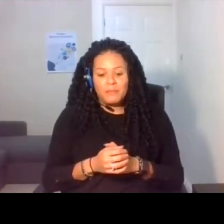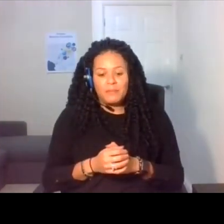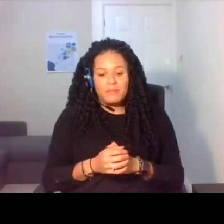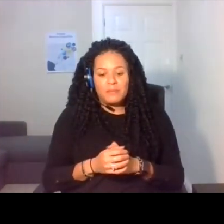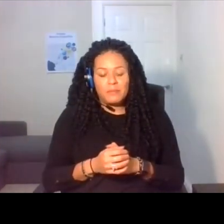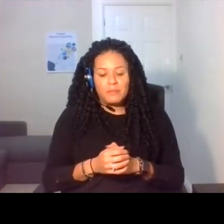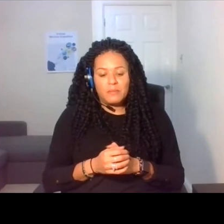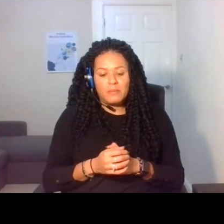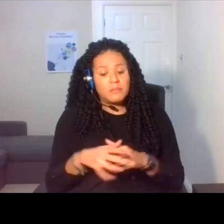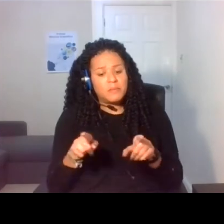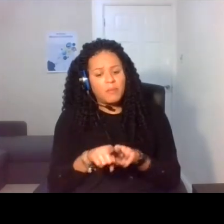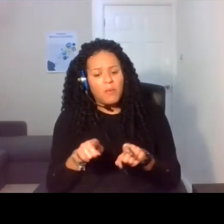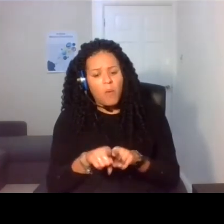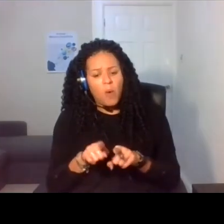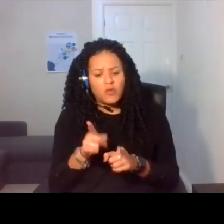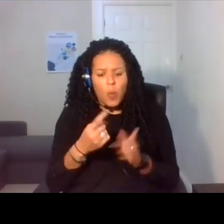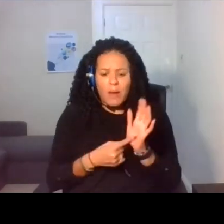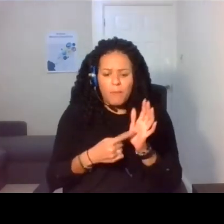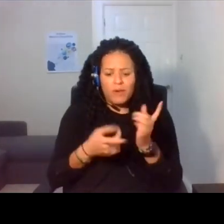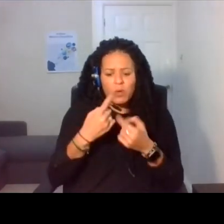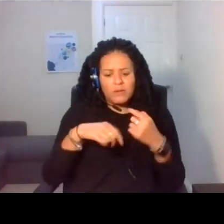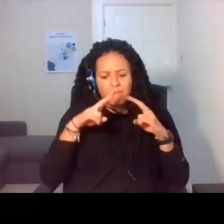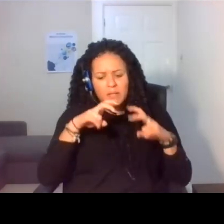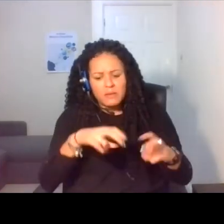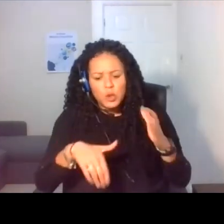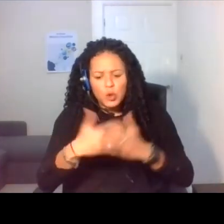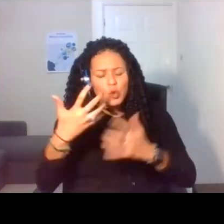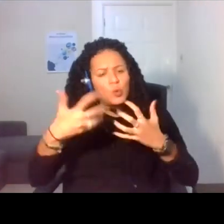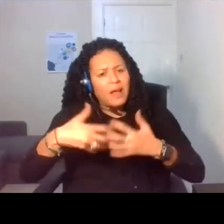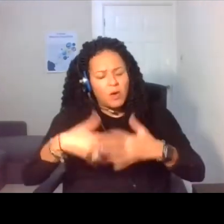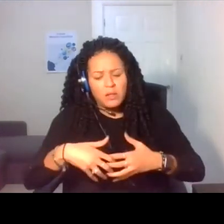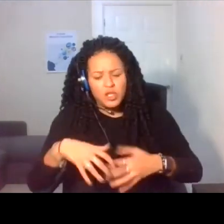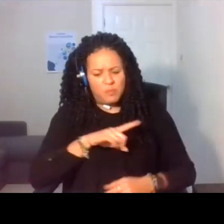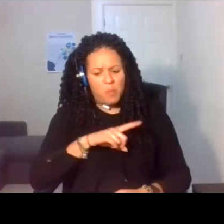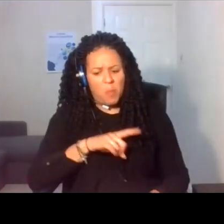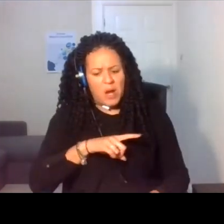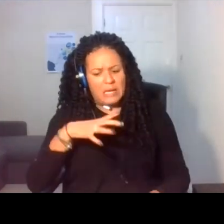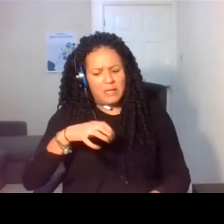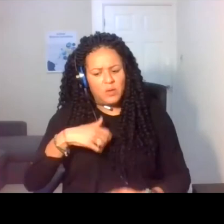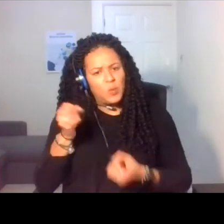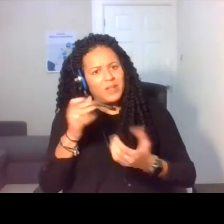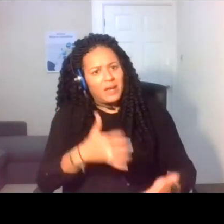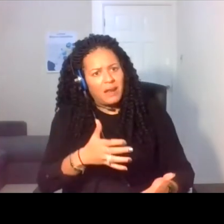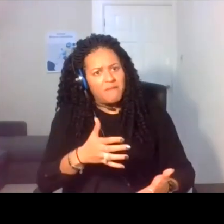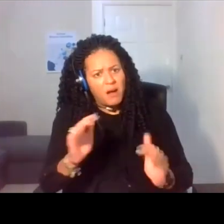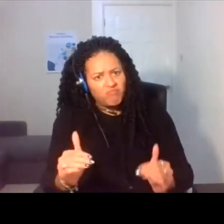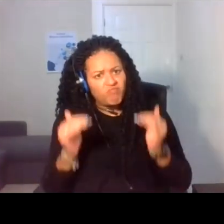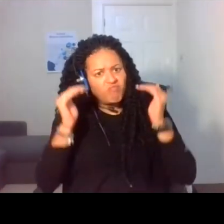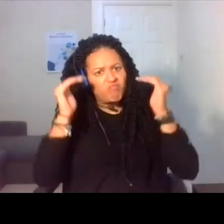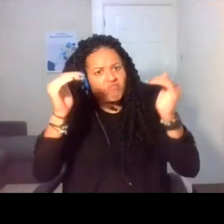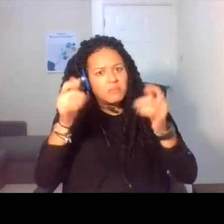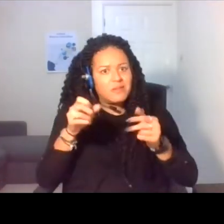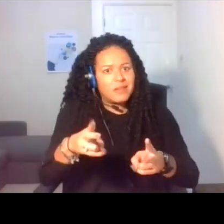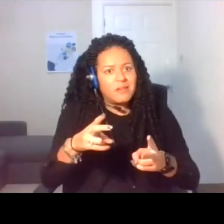And it is also important for us to investigate new technologies so that we can still deliver state-of-the-art systems